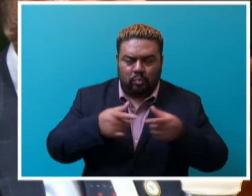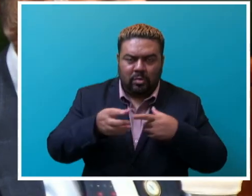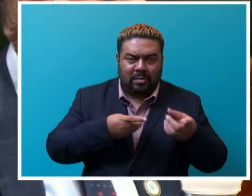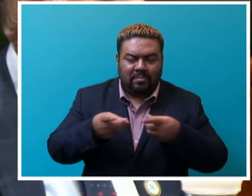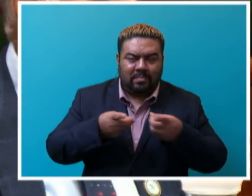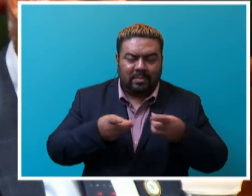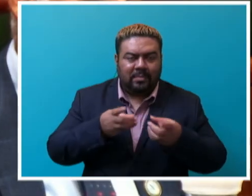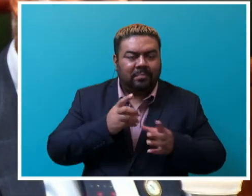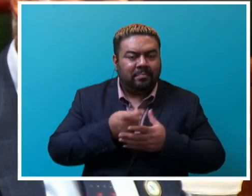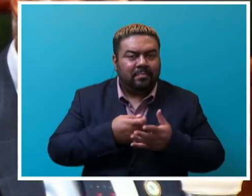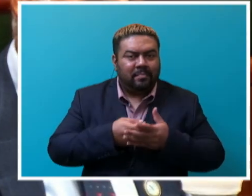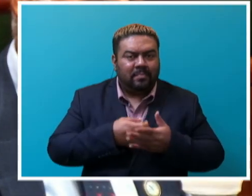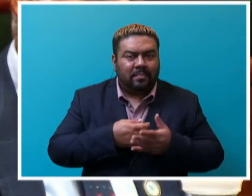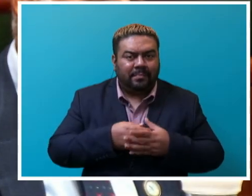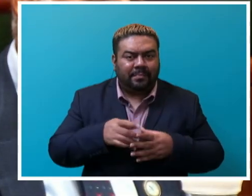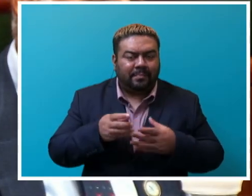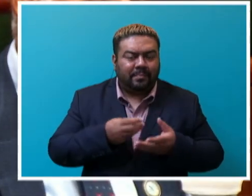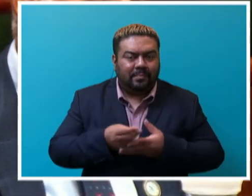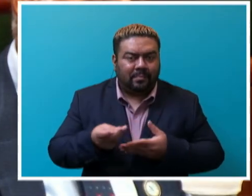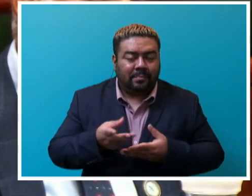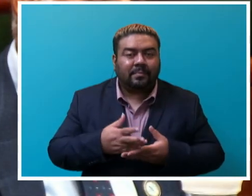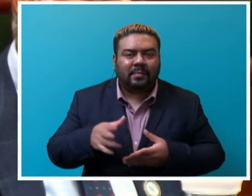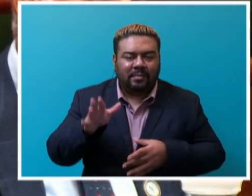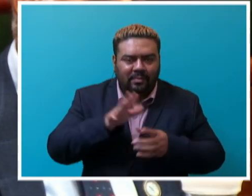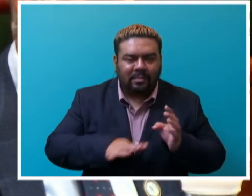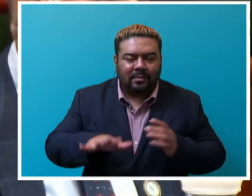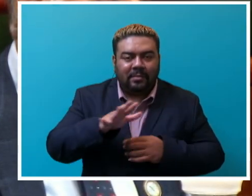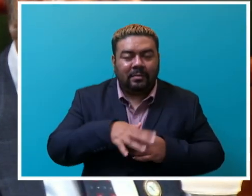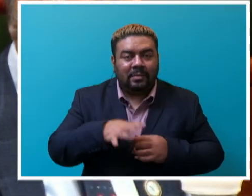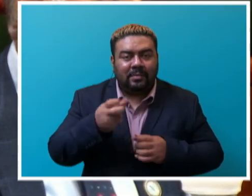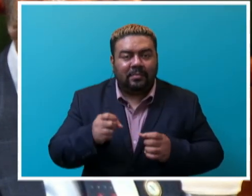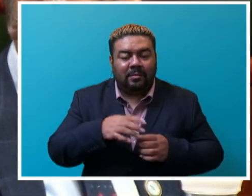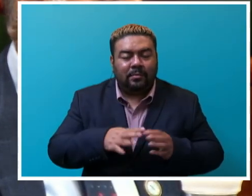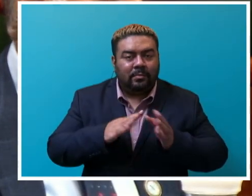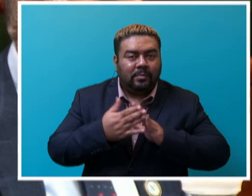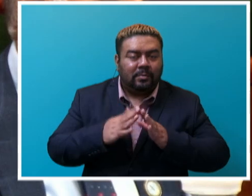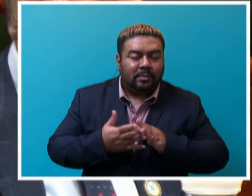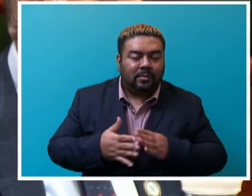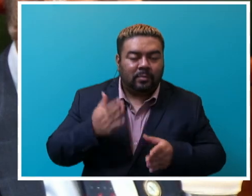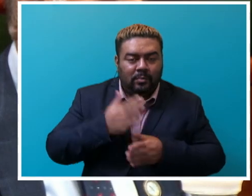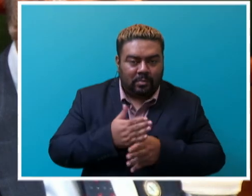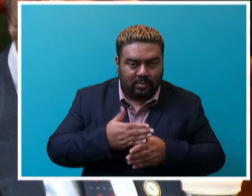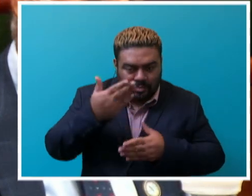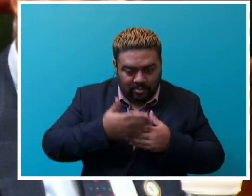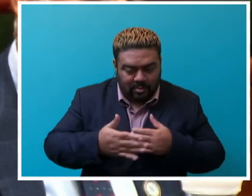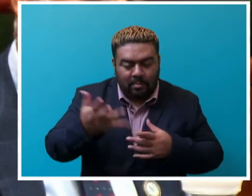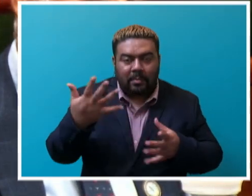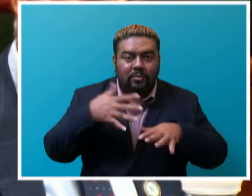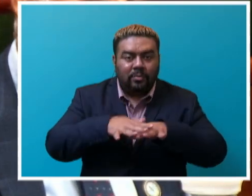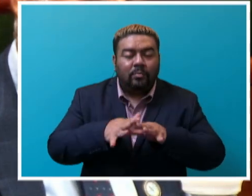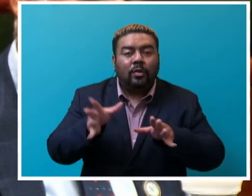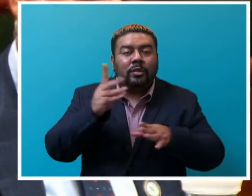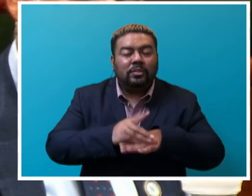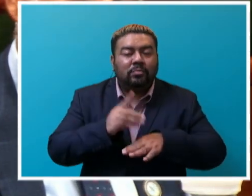at national, divisional and district levels, and there are district and divisional committees already working on this, mainstreaming disability across all